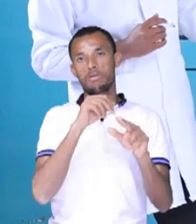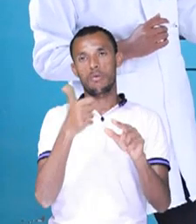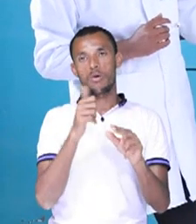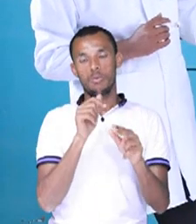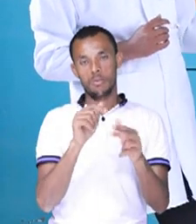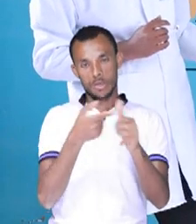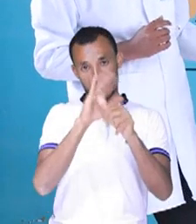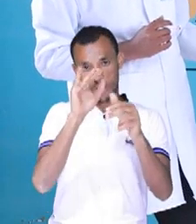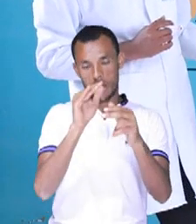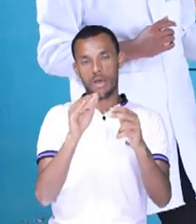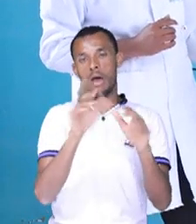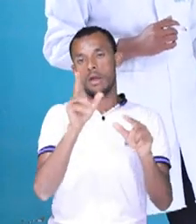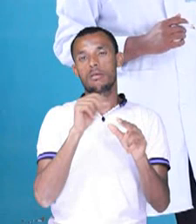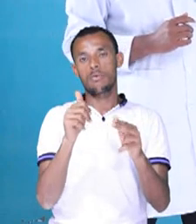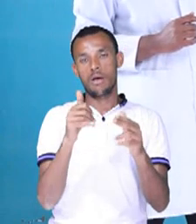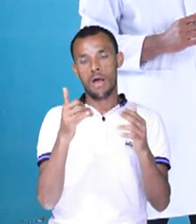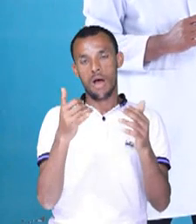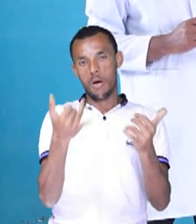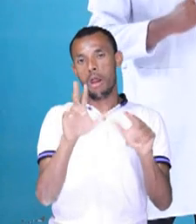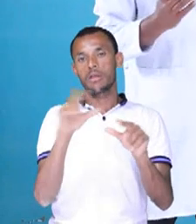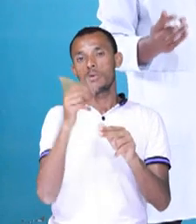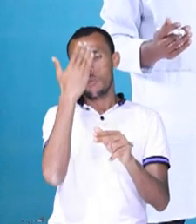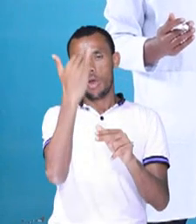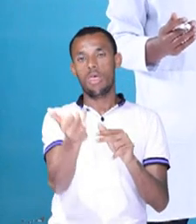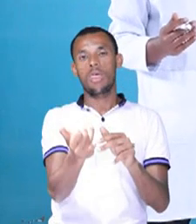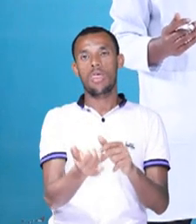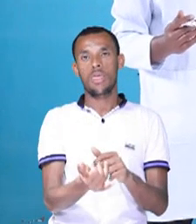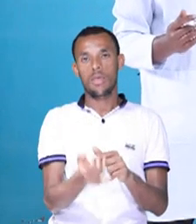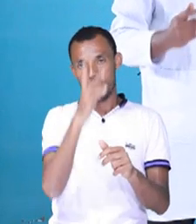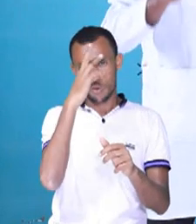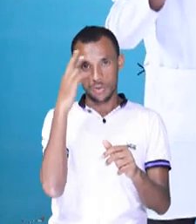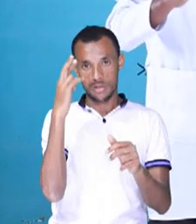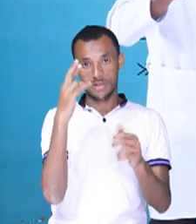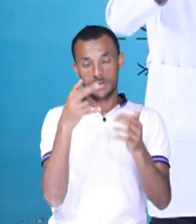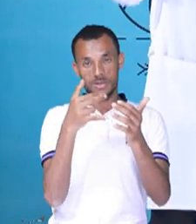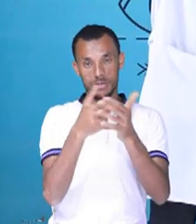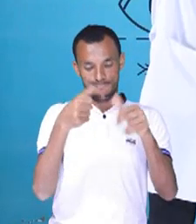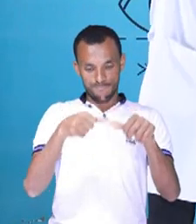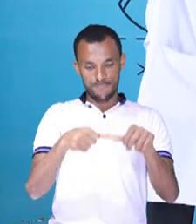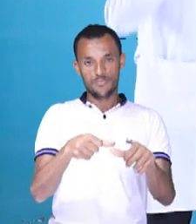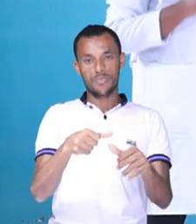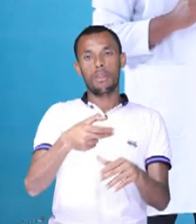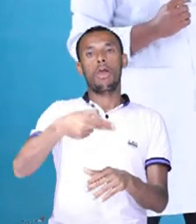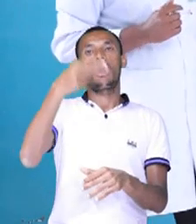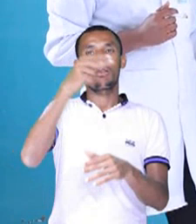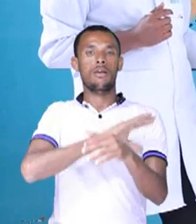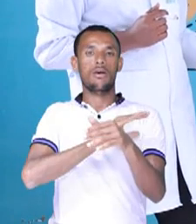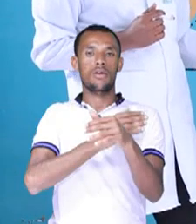The previous one is stable. This is unstable. Why unstable? Why unstable? Because it exists higher energy